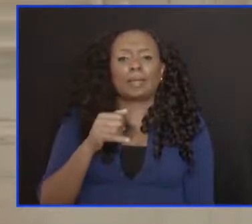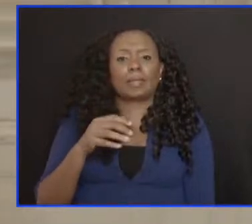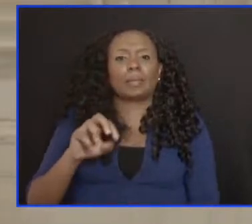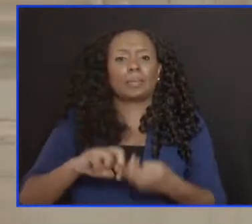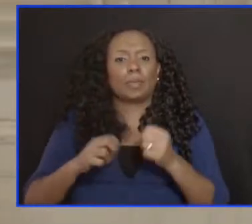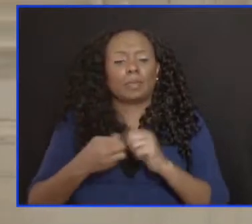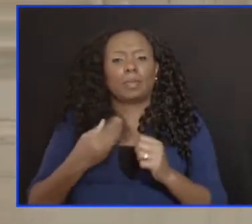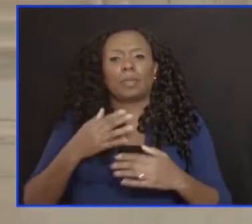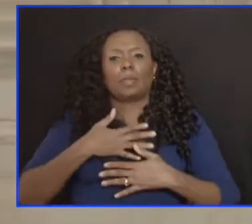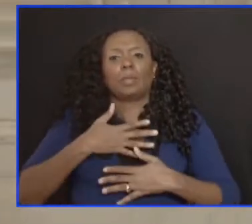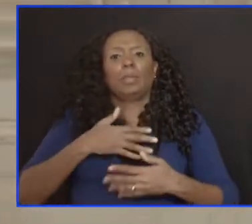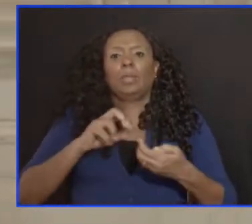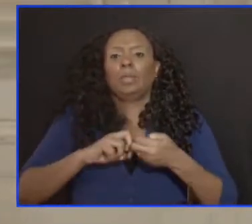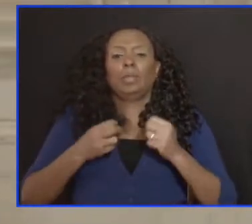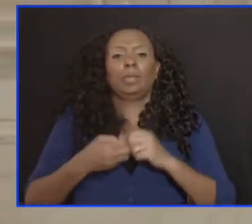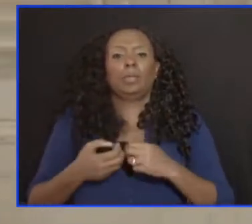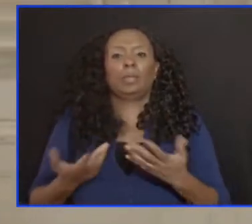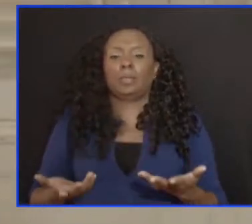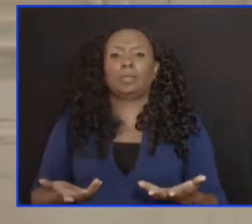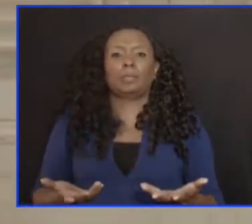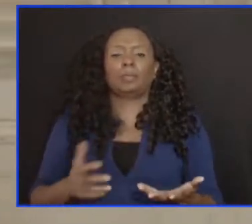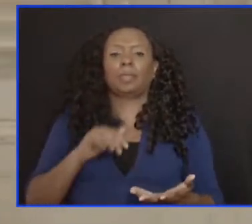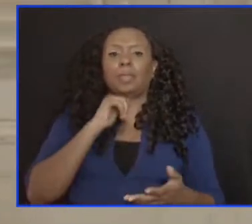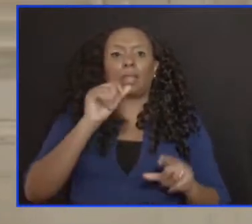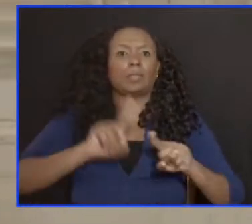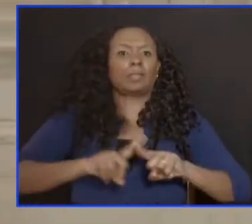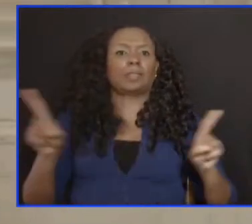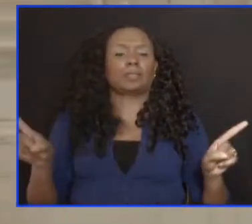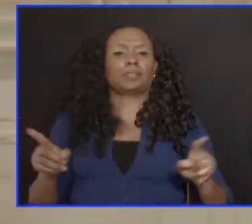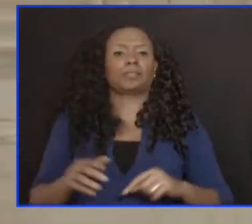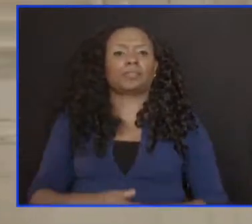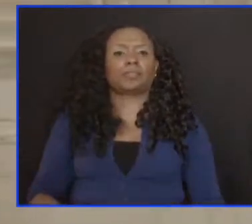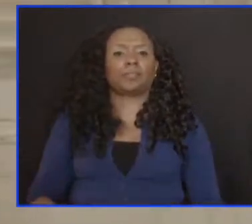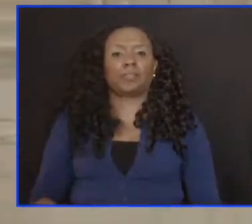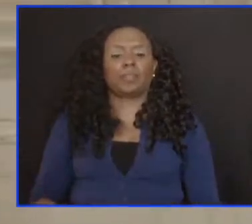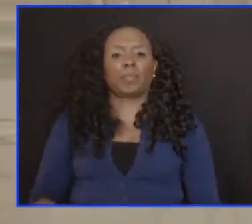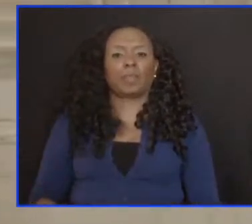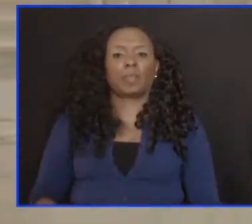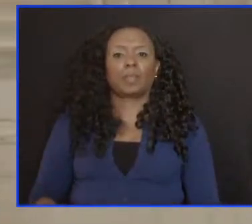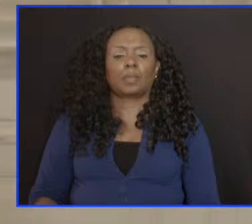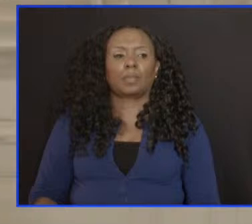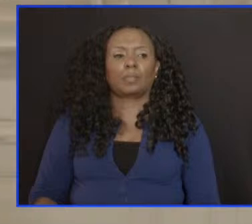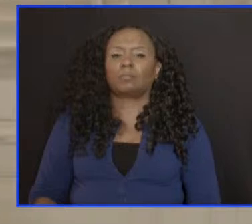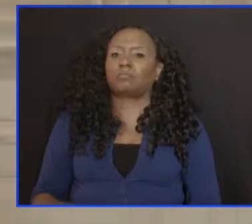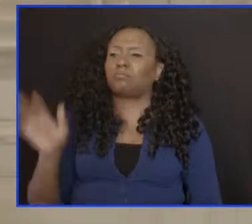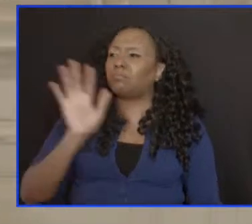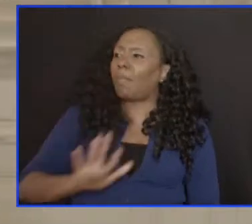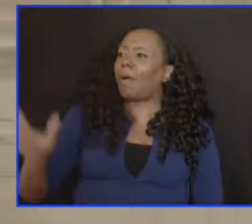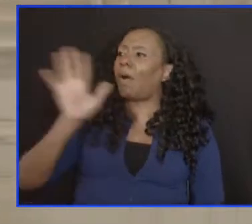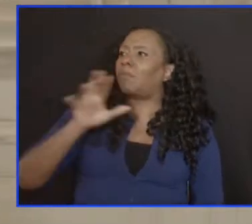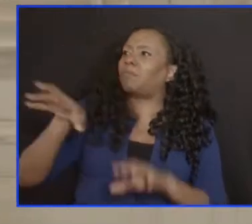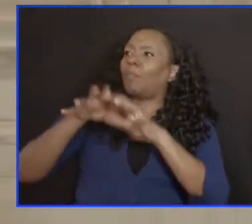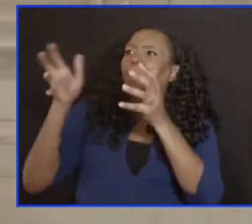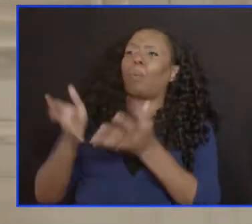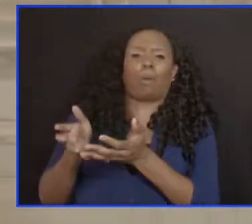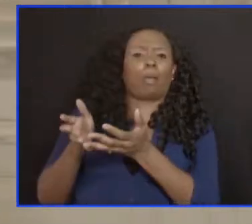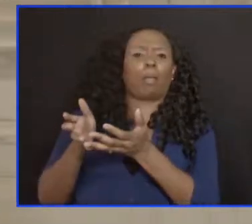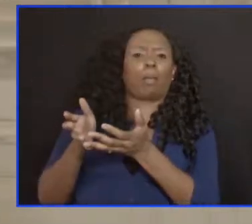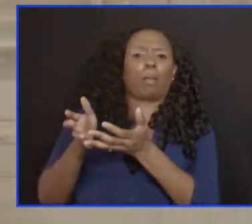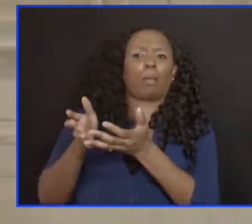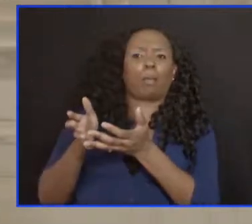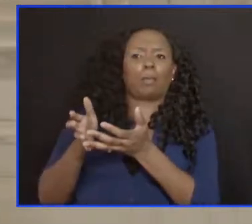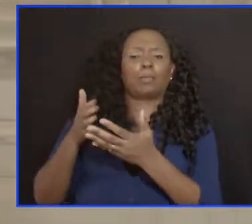And we're not different from the rest of the world. The rest of the world has also seen people presenting with Omicron